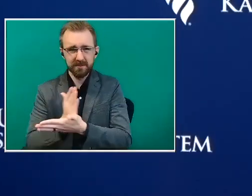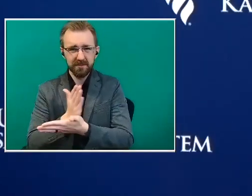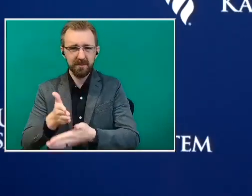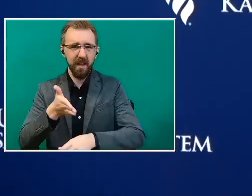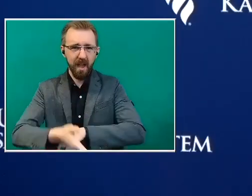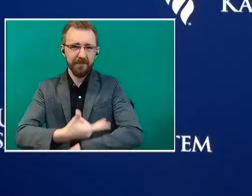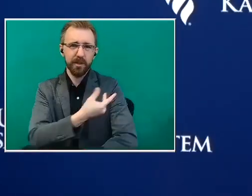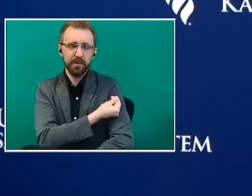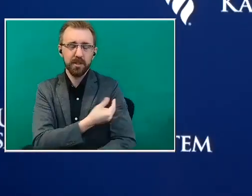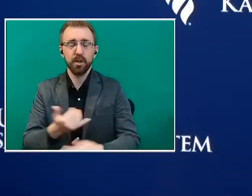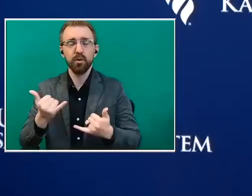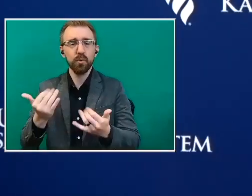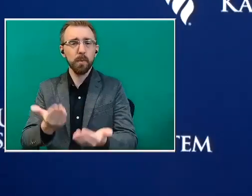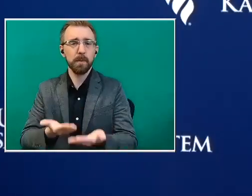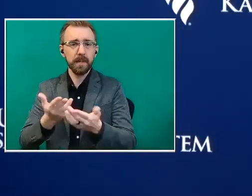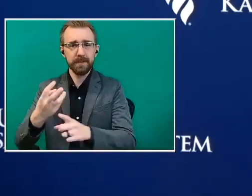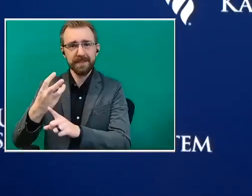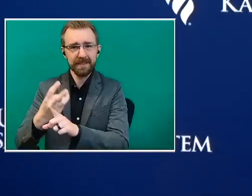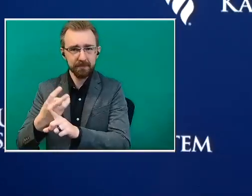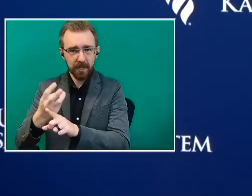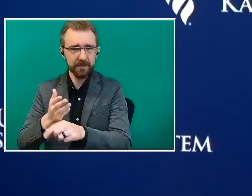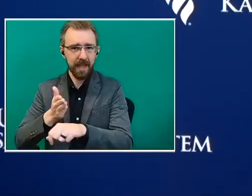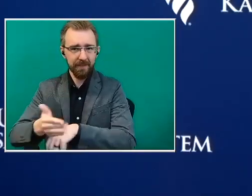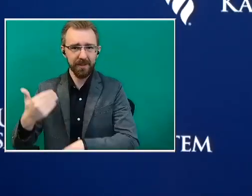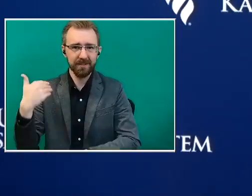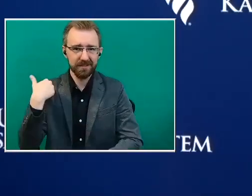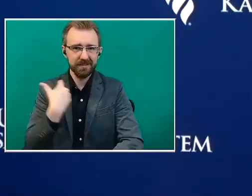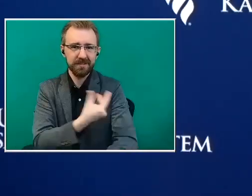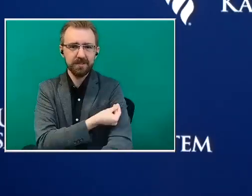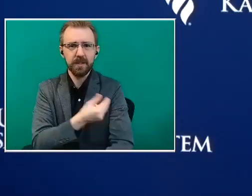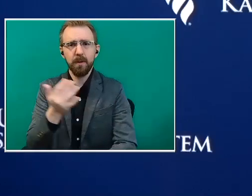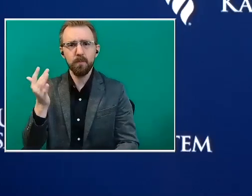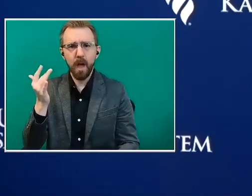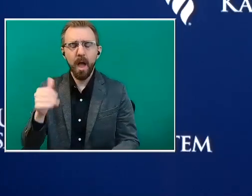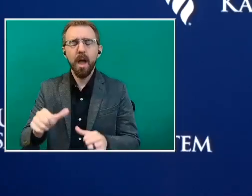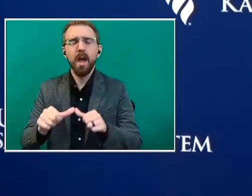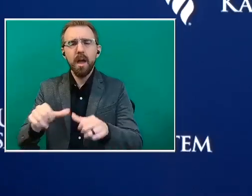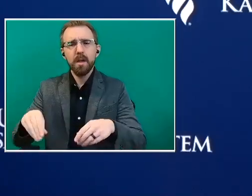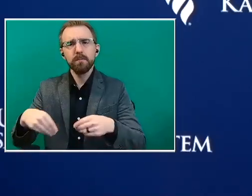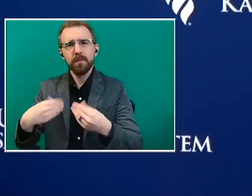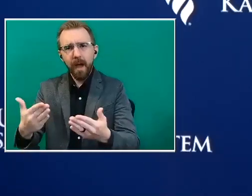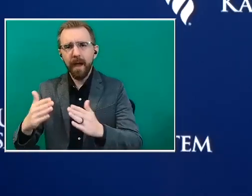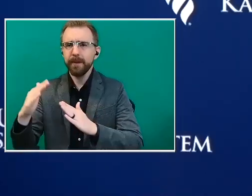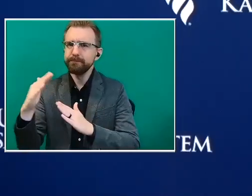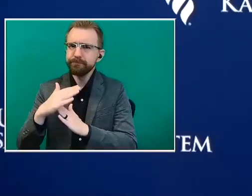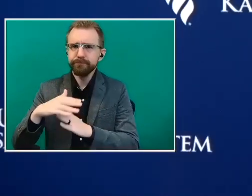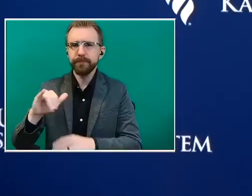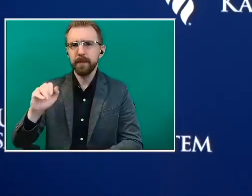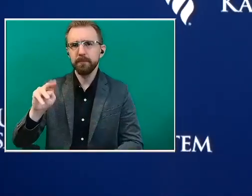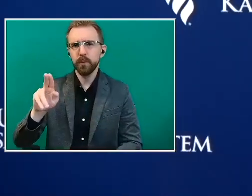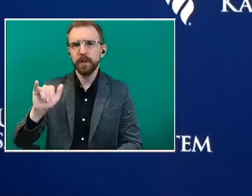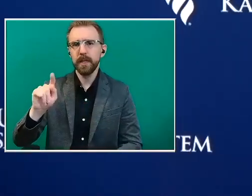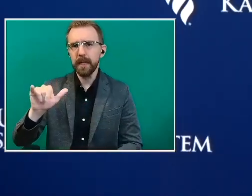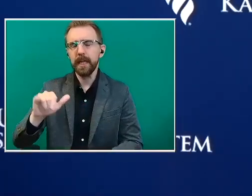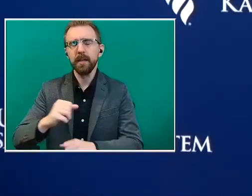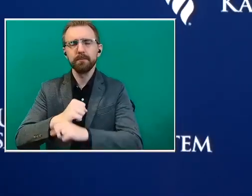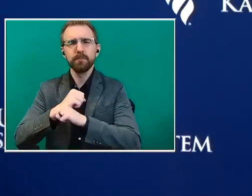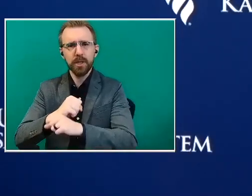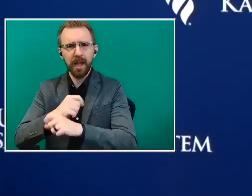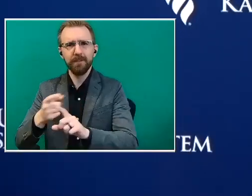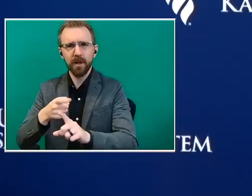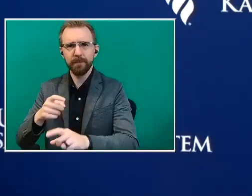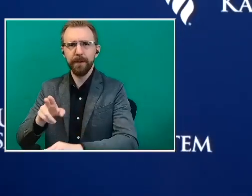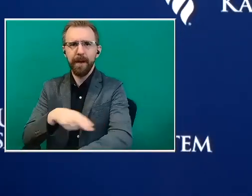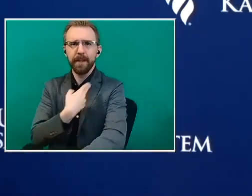6 months after the last dose. And this is to continue to provide optimal immunity to help protect from hospitalization and severe